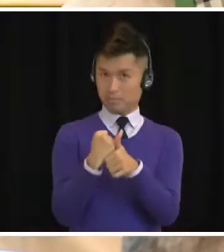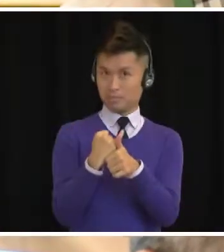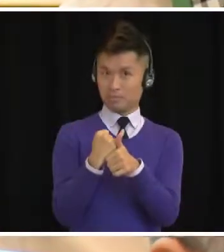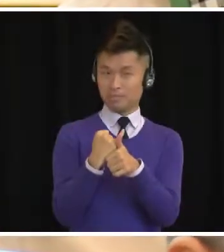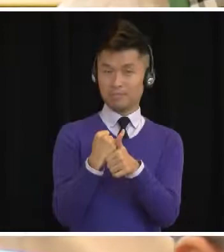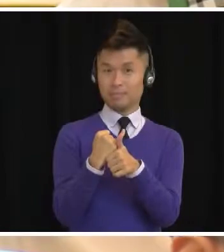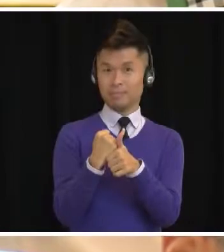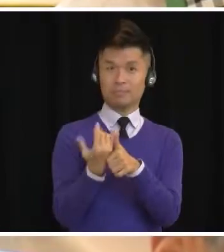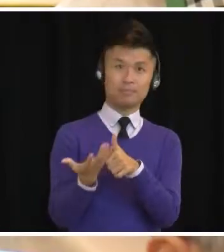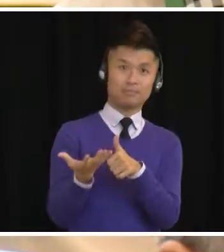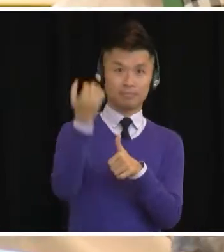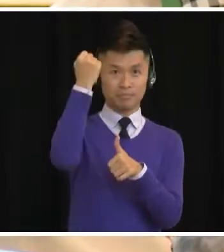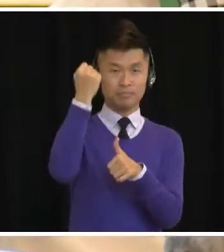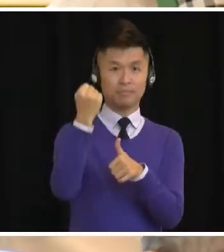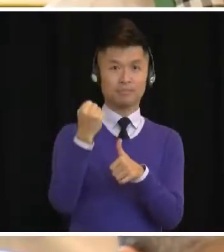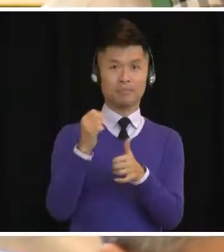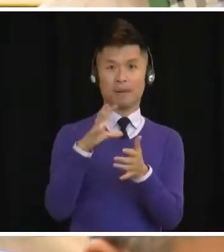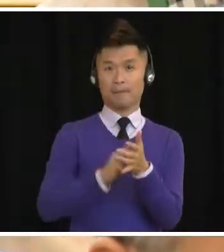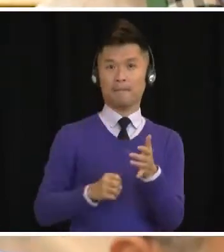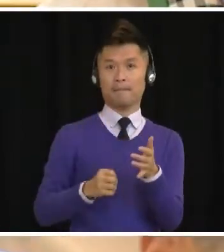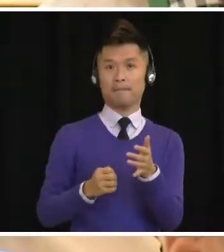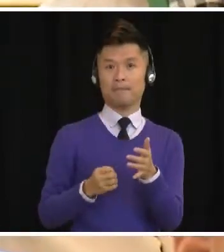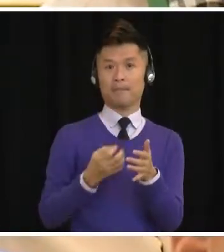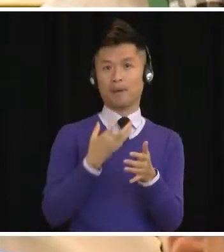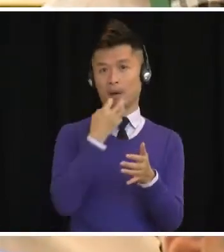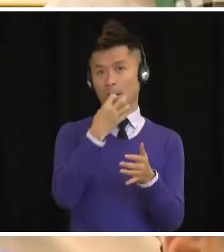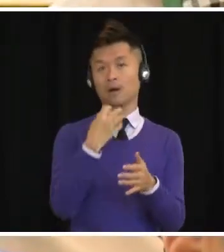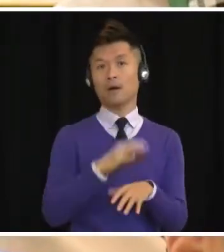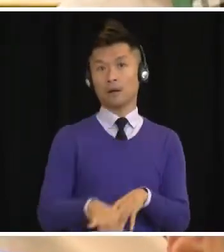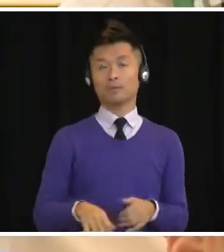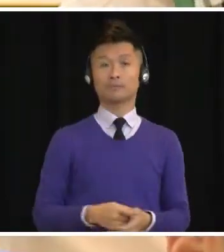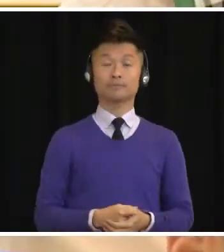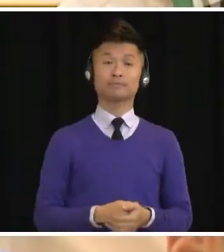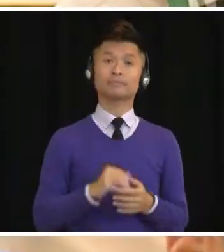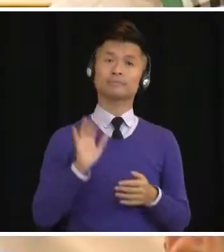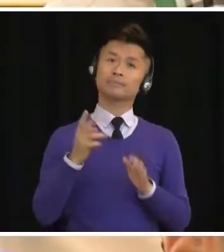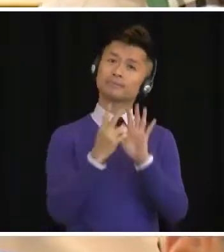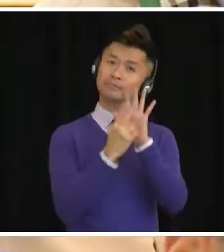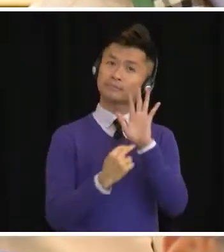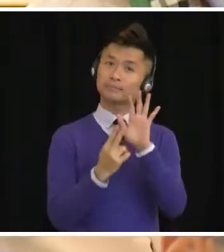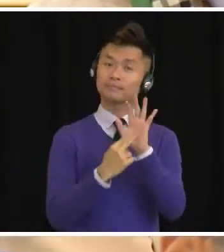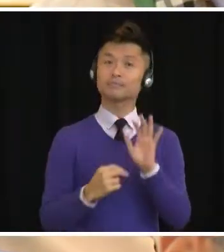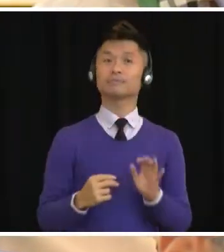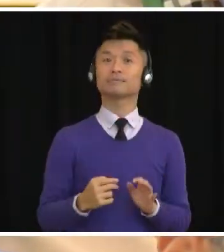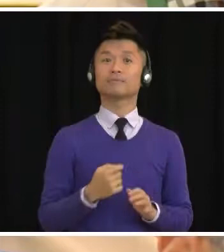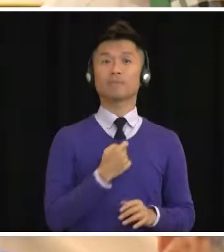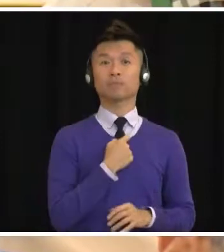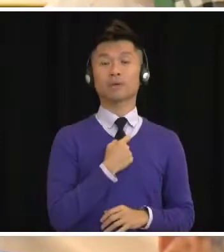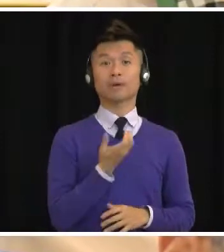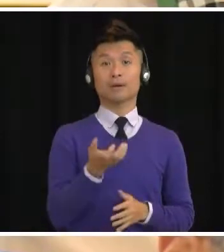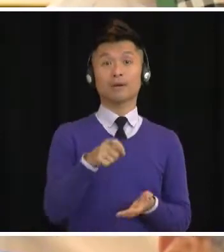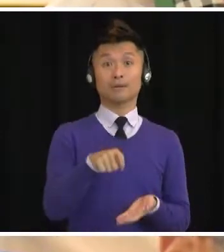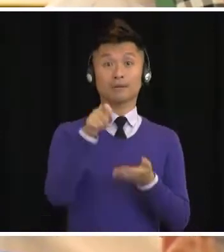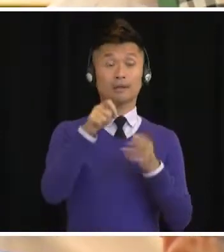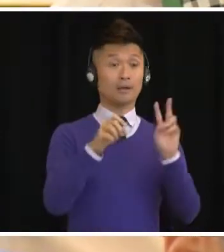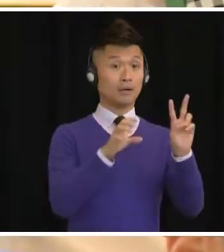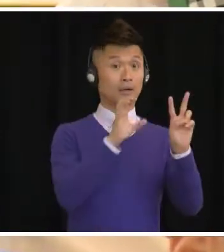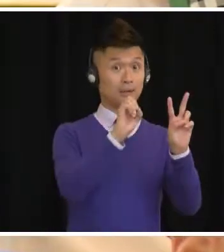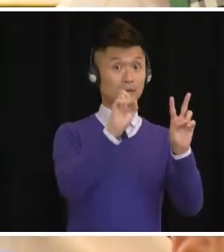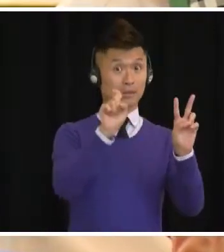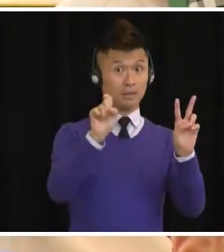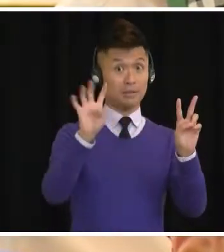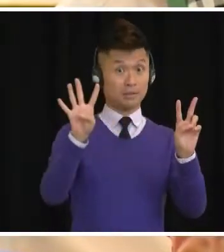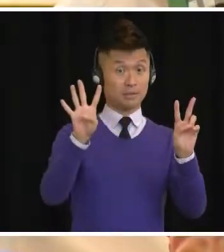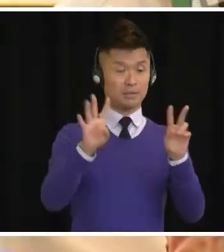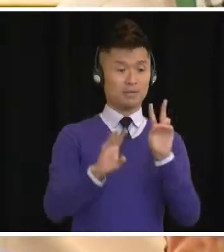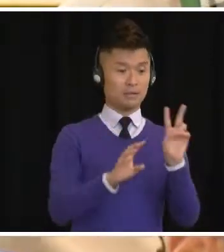in 2011. Some of them thought that it's going to delay the marriage time of some young girls who wanted